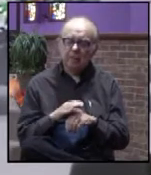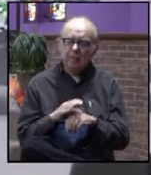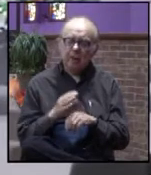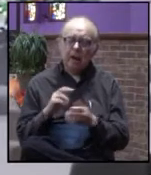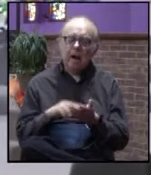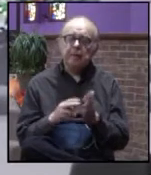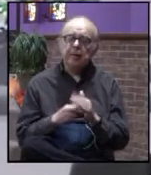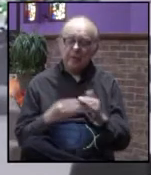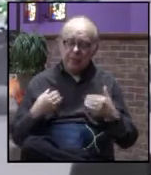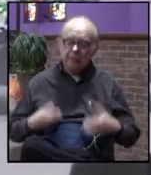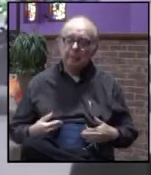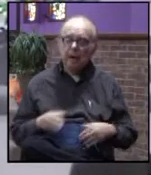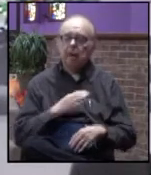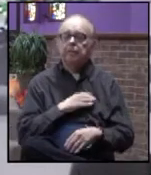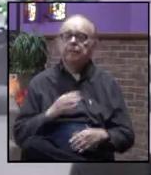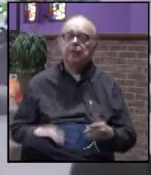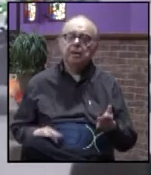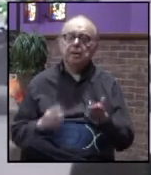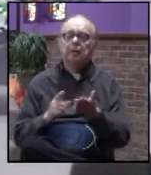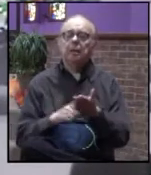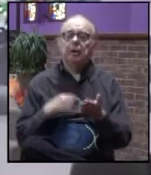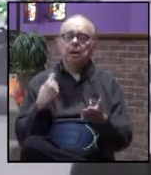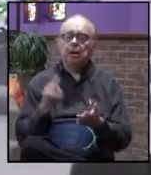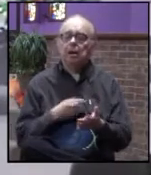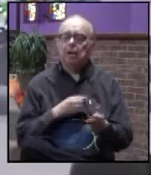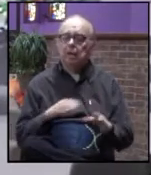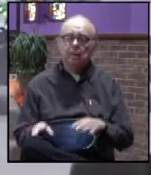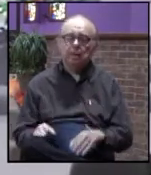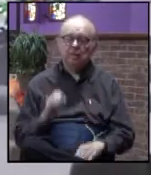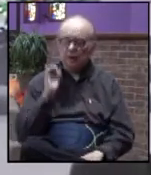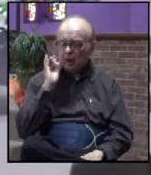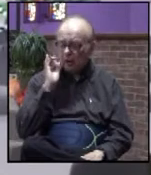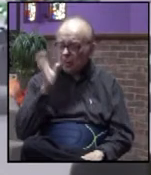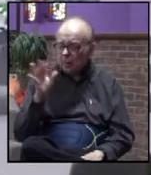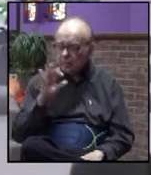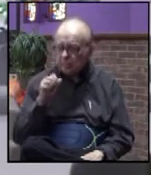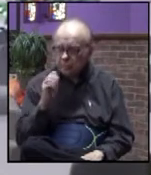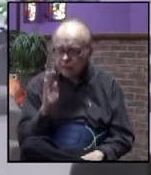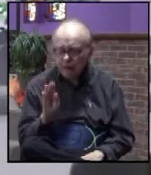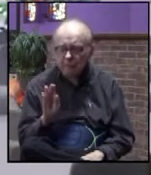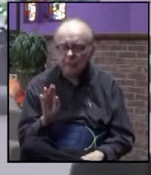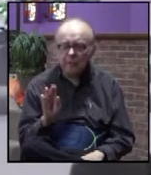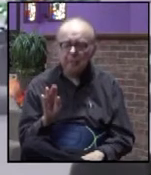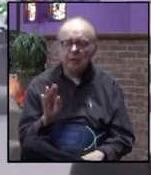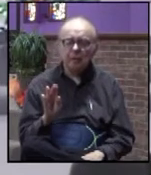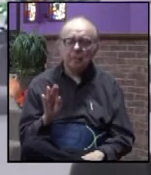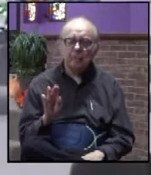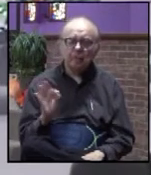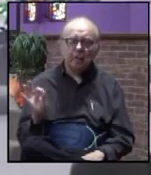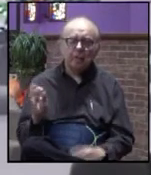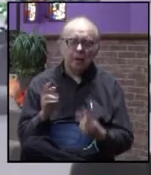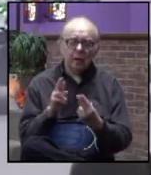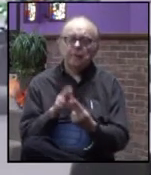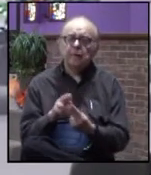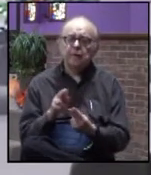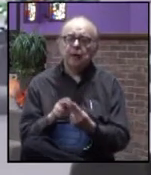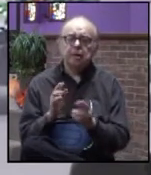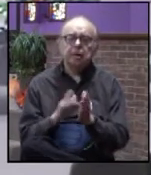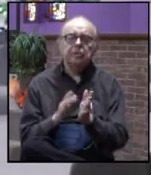Christ. Sometimes we have done a lousy job of reflecting